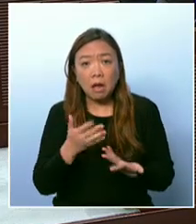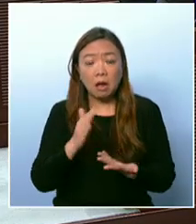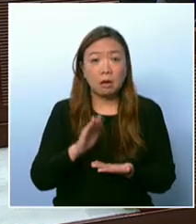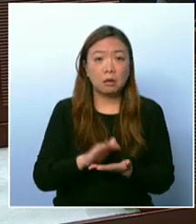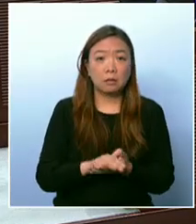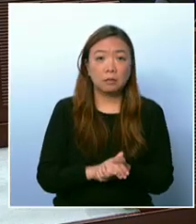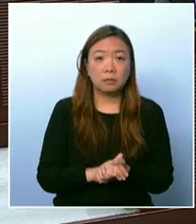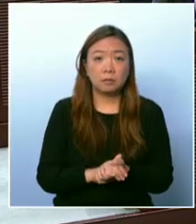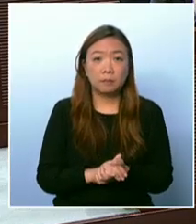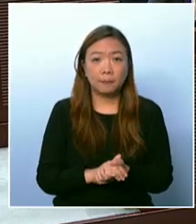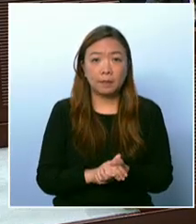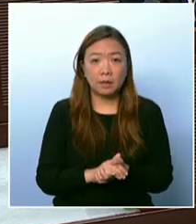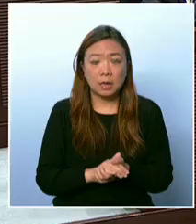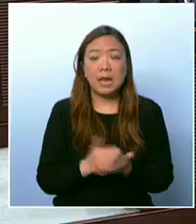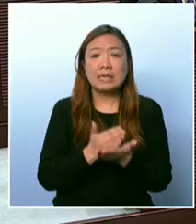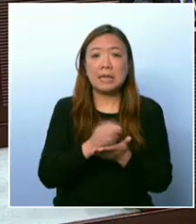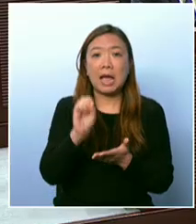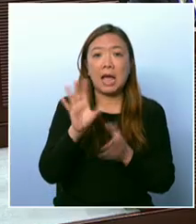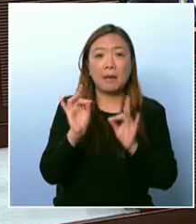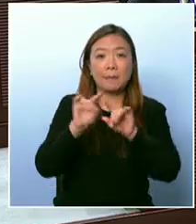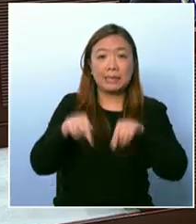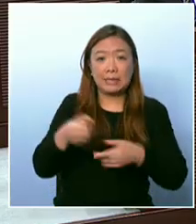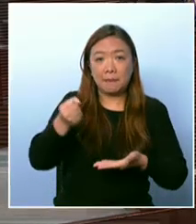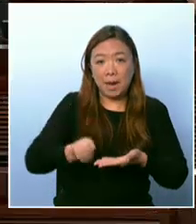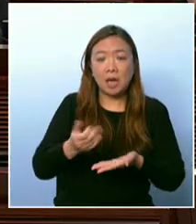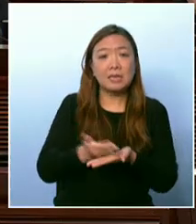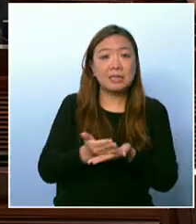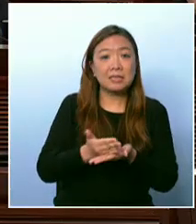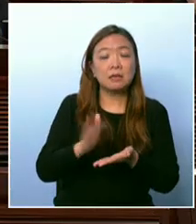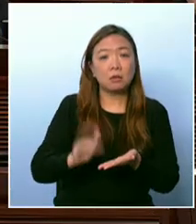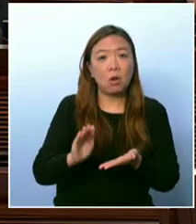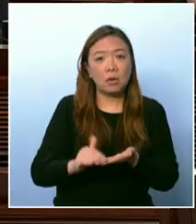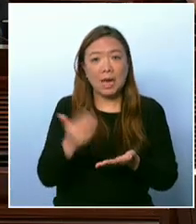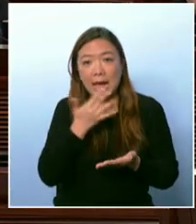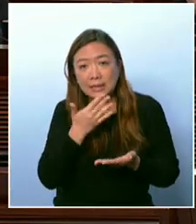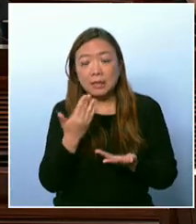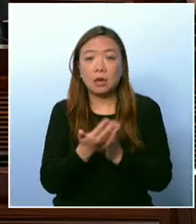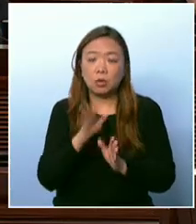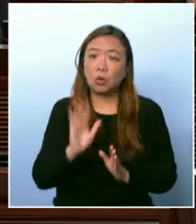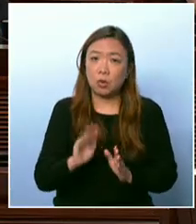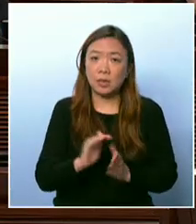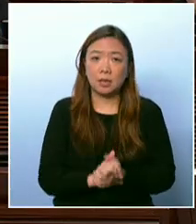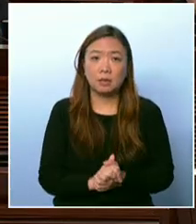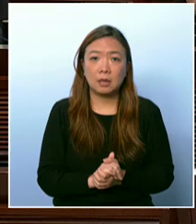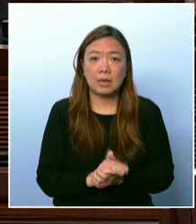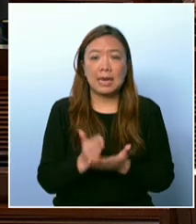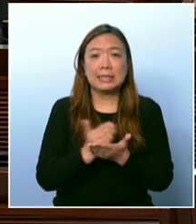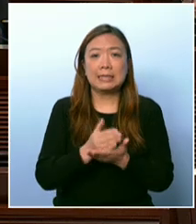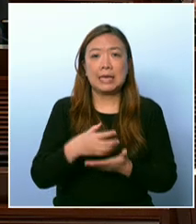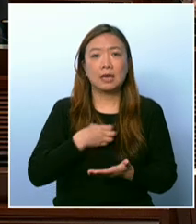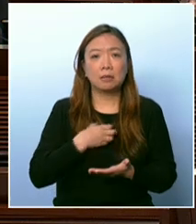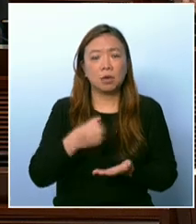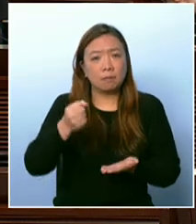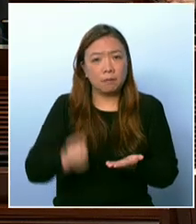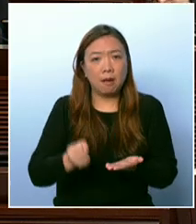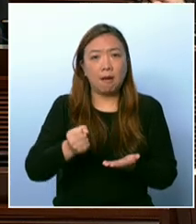not received your ballot paper or your mark? Yes, you can test it on the piece of white